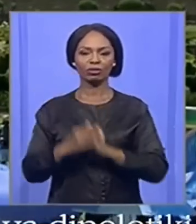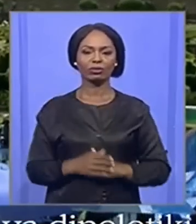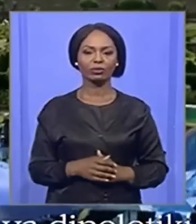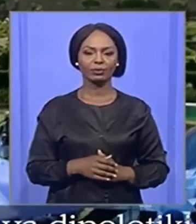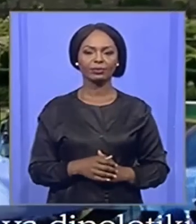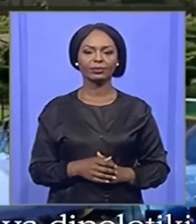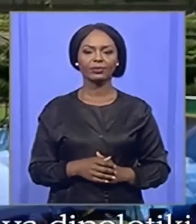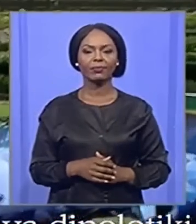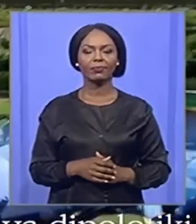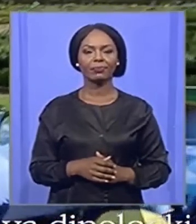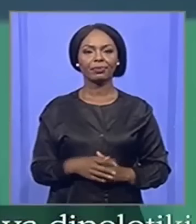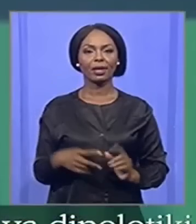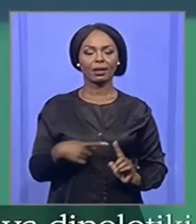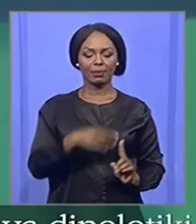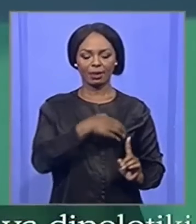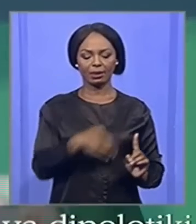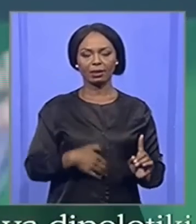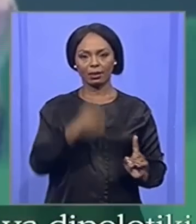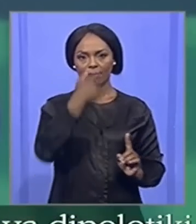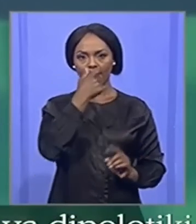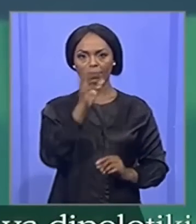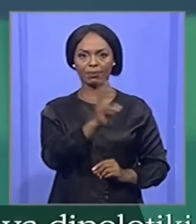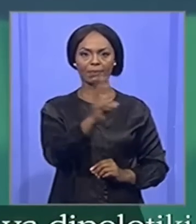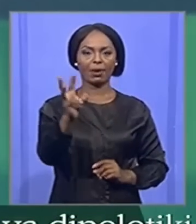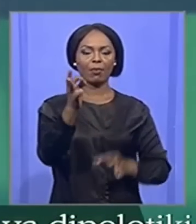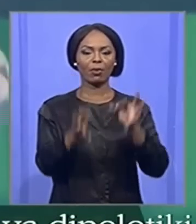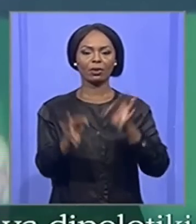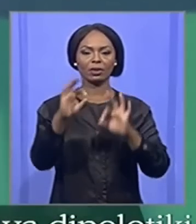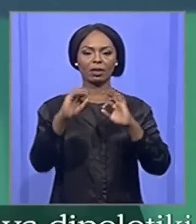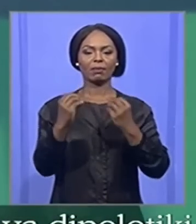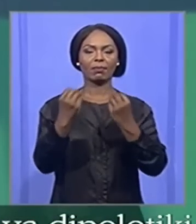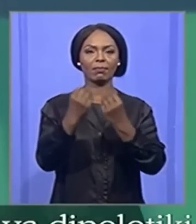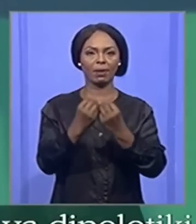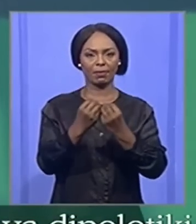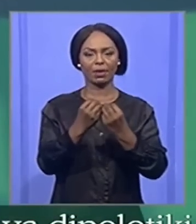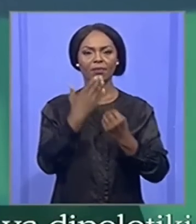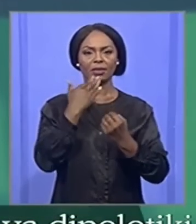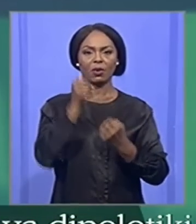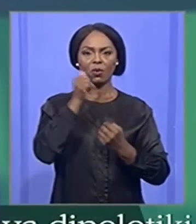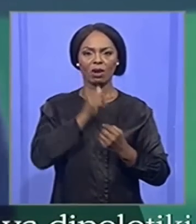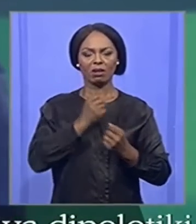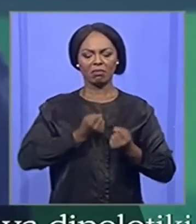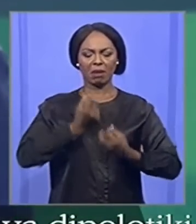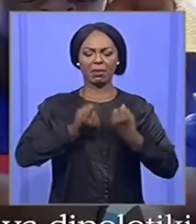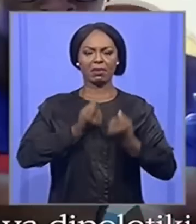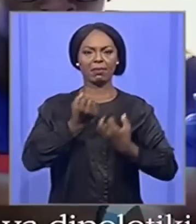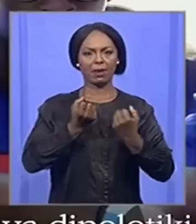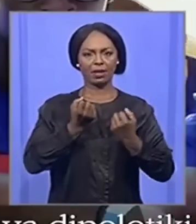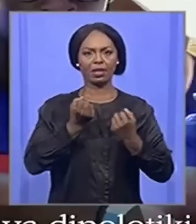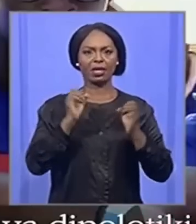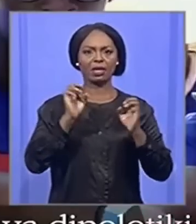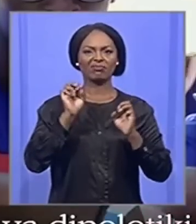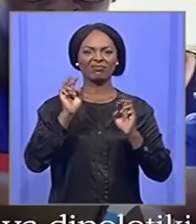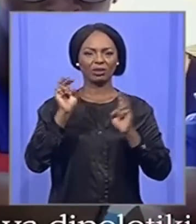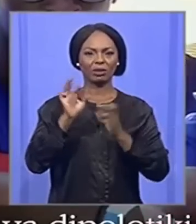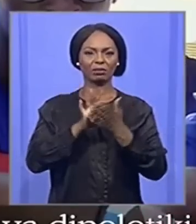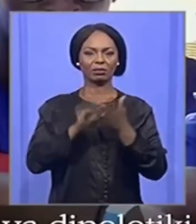Mo Presidente Cyril Ramaphosa o hlokomedisitse mekgwa ya dipolitiki hore e be batsi ha e hlahisa maikutlo ka tsamaiso ya dikgetho naheng